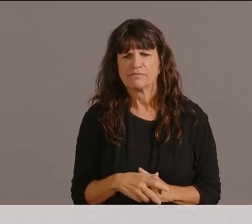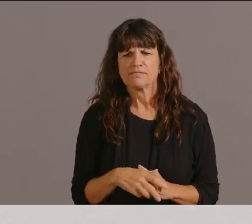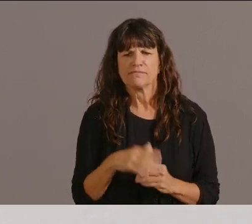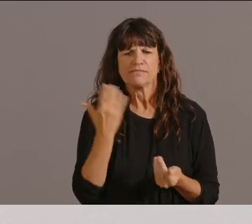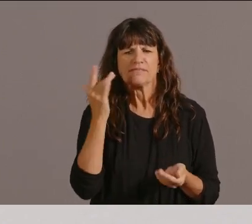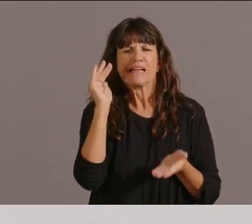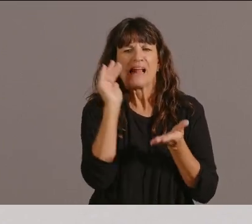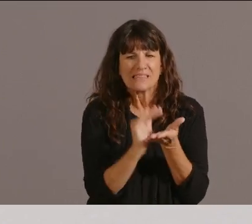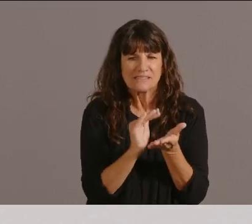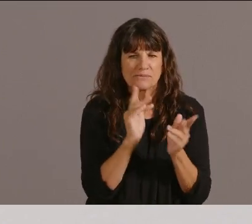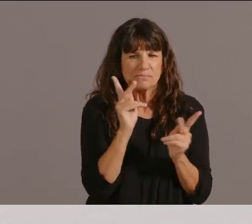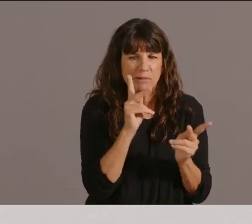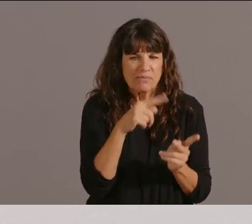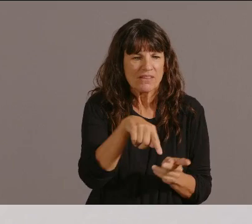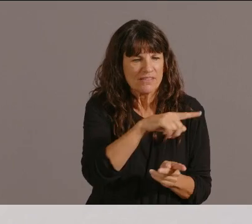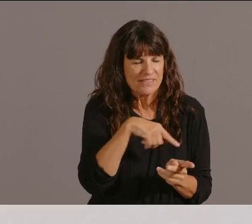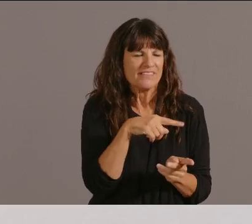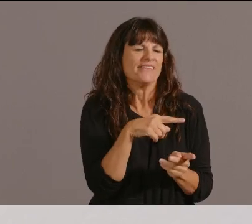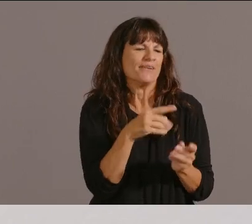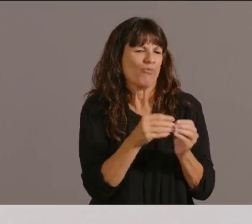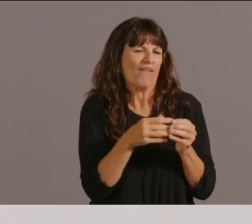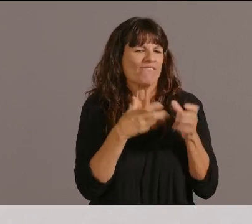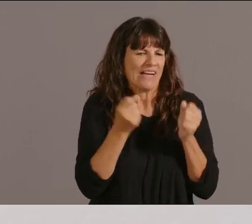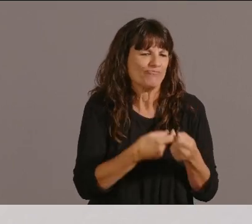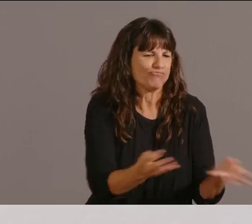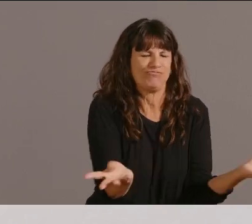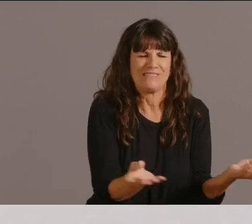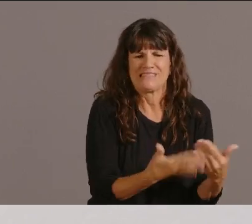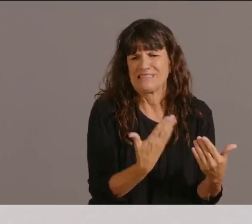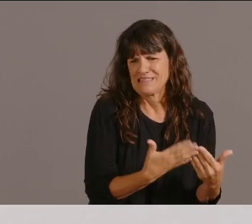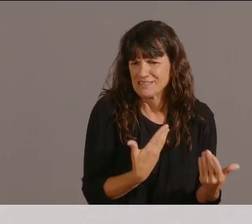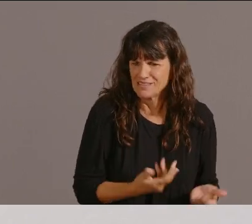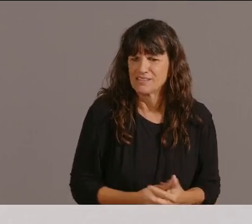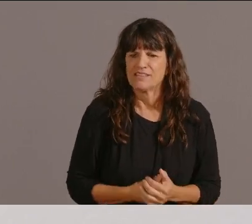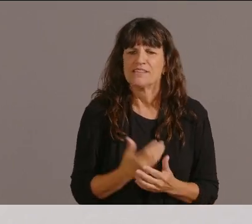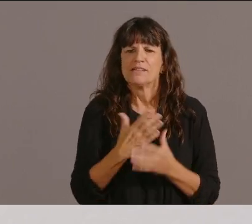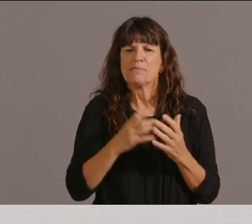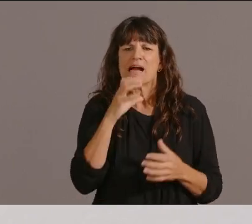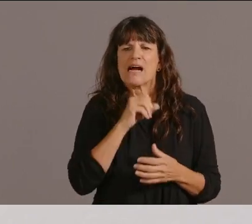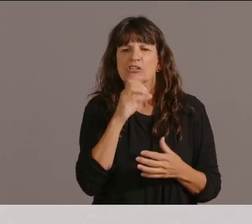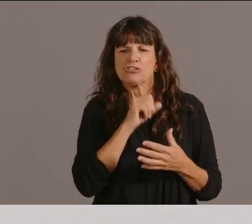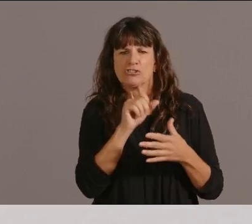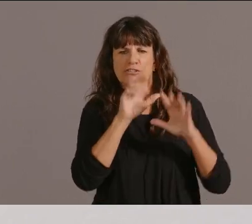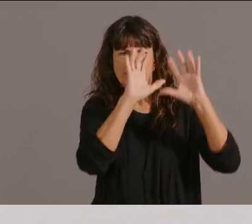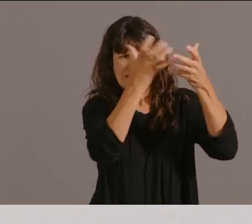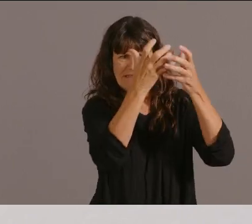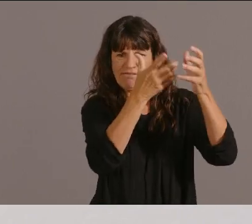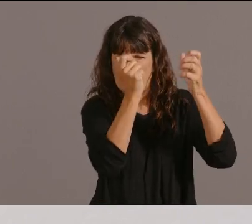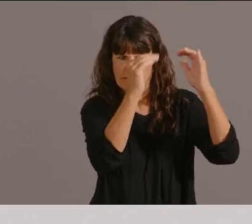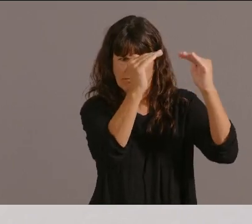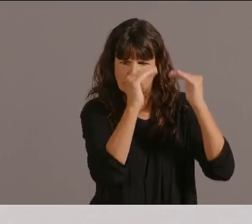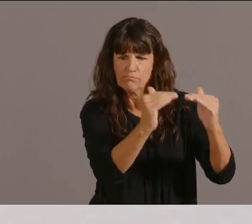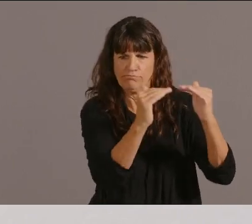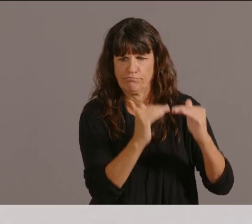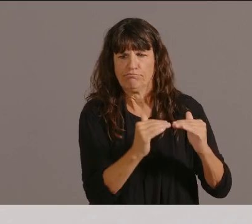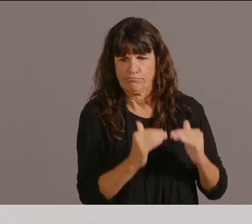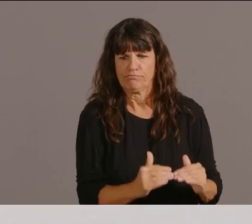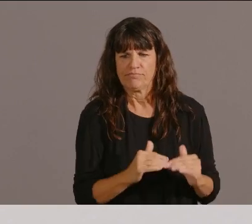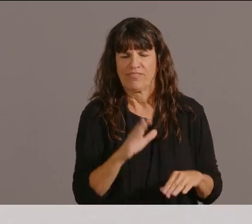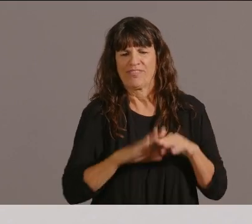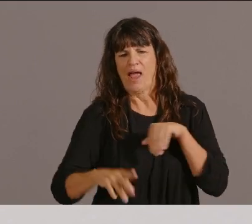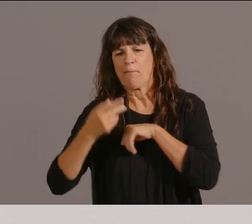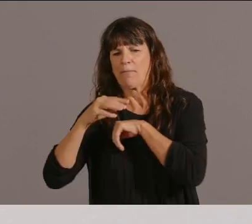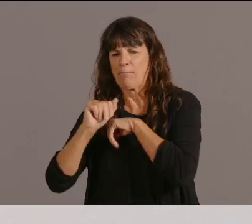So we may see them start to move forward into age groups faster than Maricopa or Pima County. Looking at the